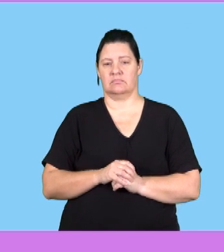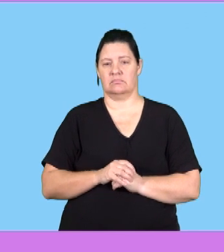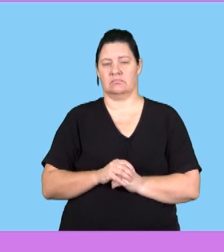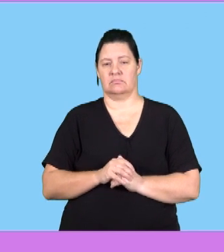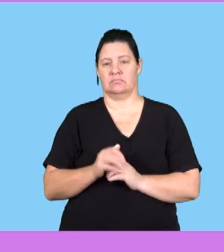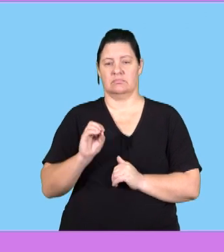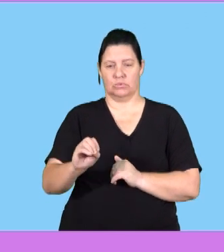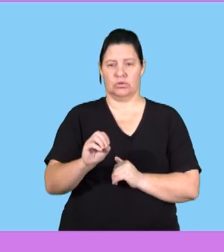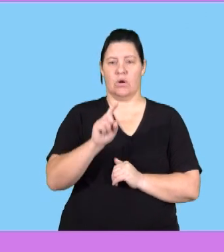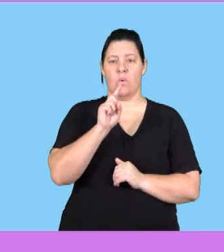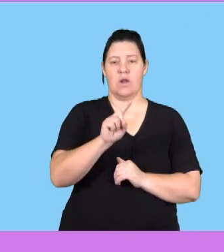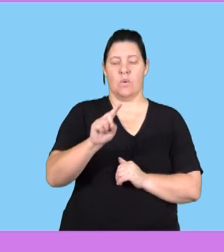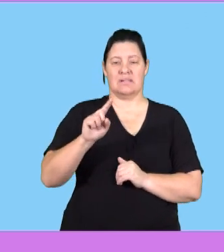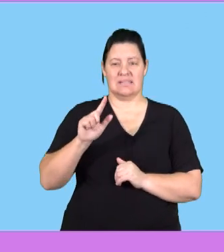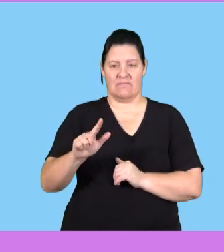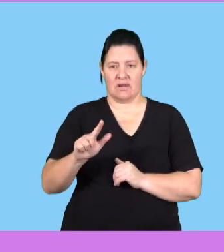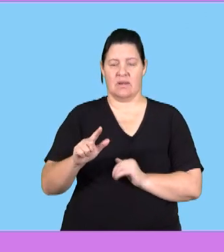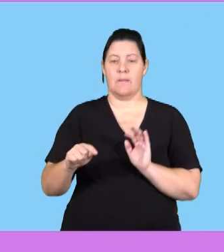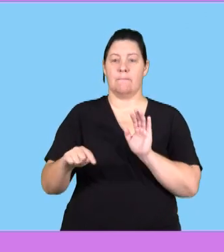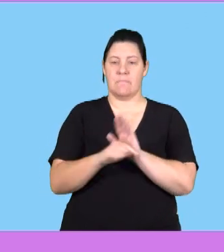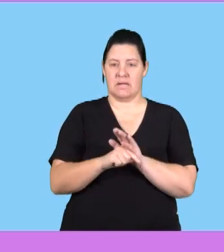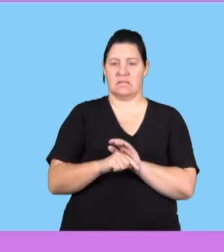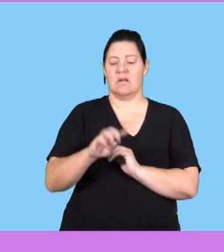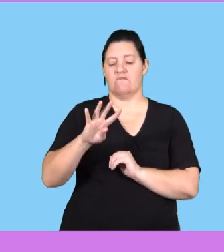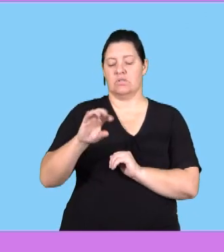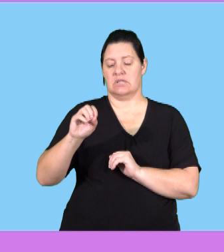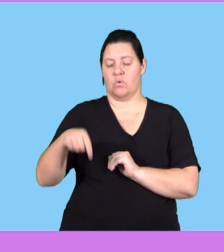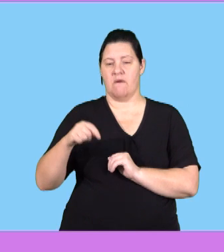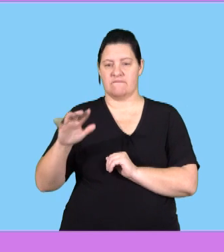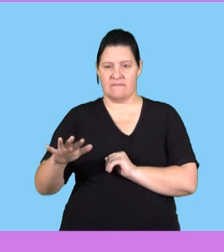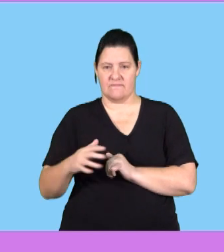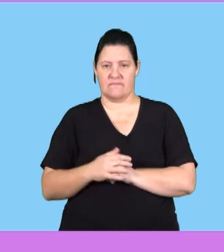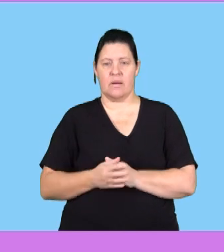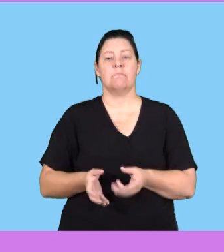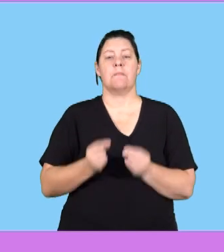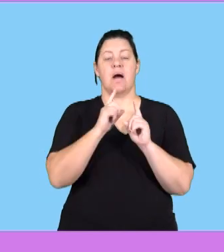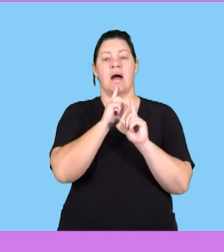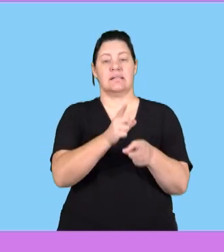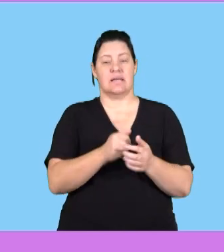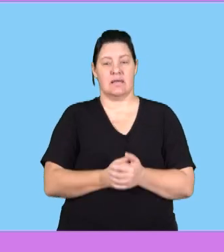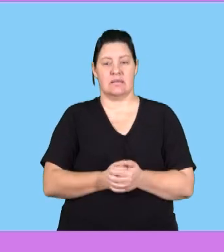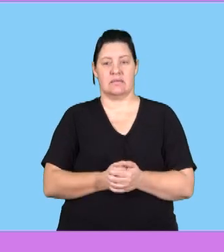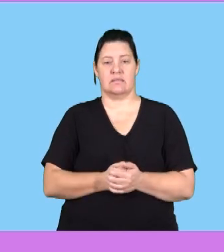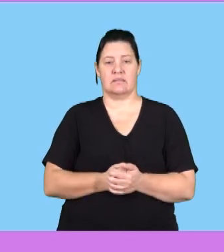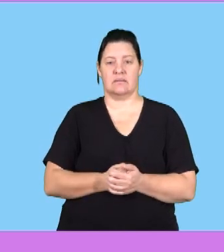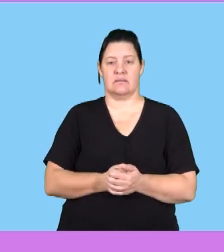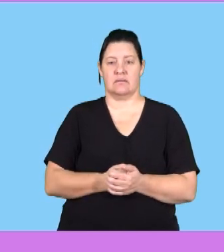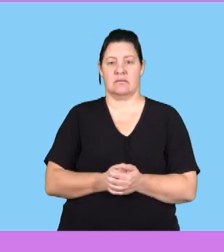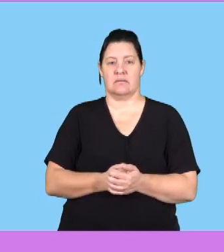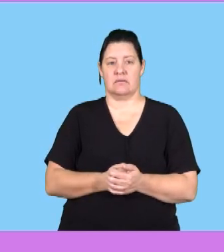So now let's quickly type that in, 117 minus 40.5, and that will give us an answer of,